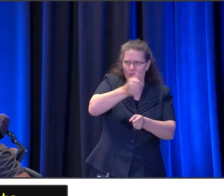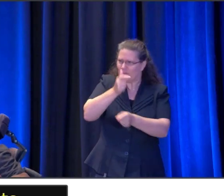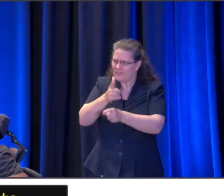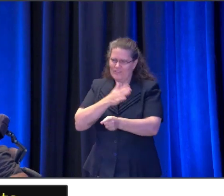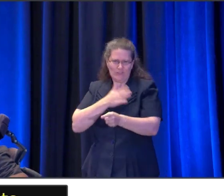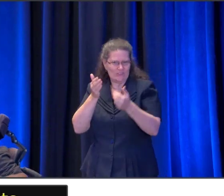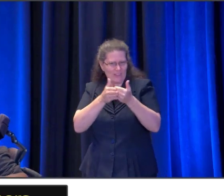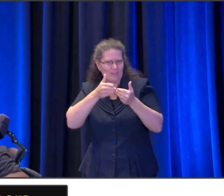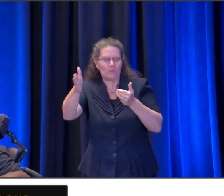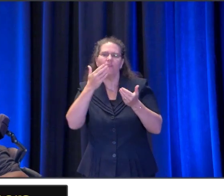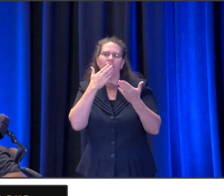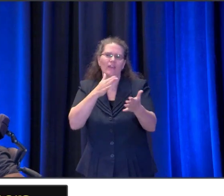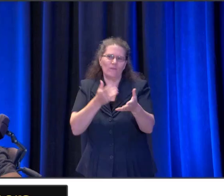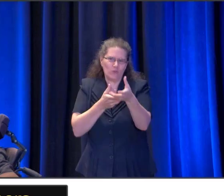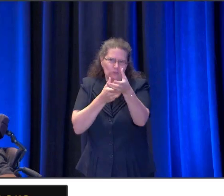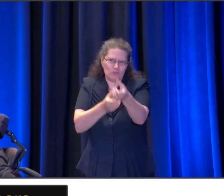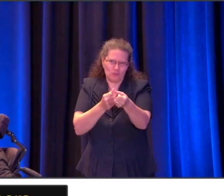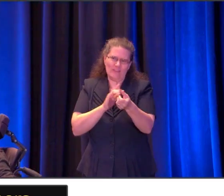president.